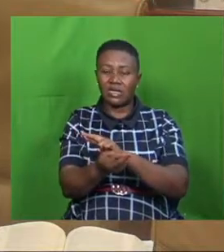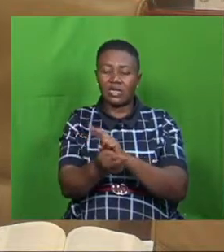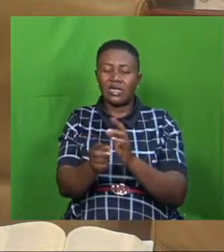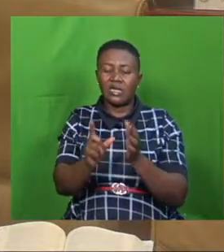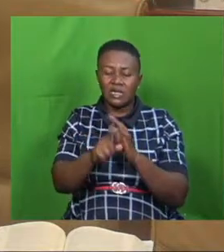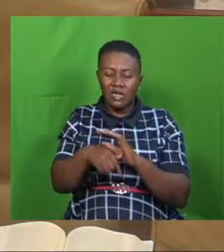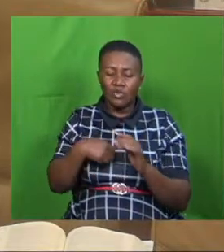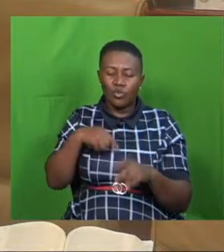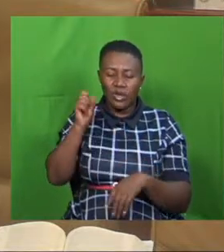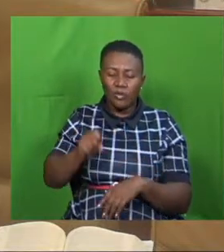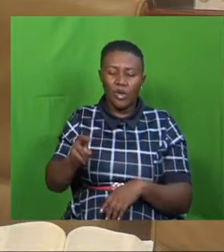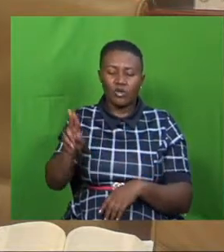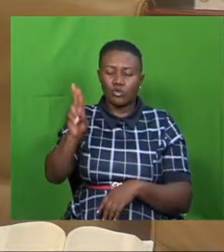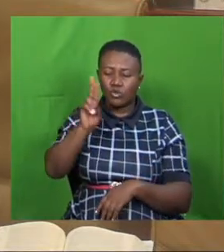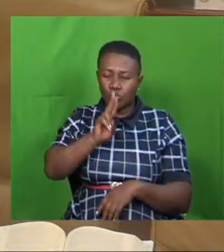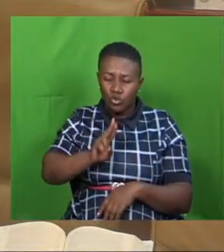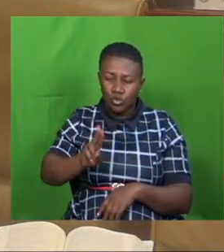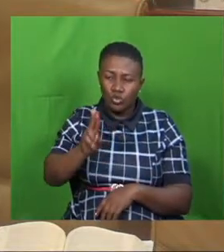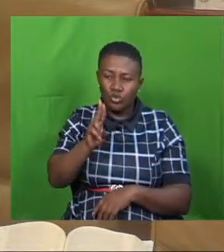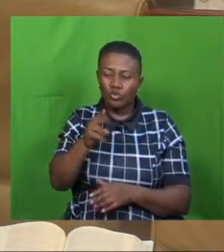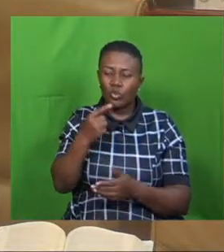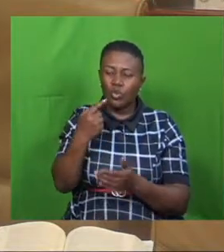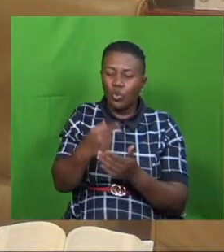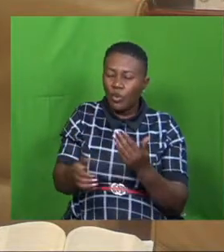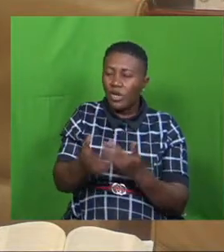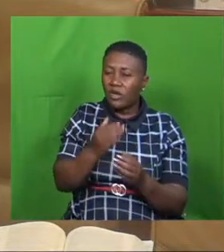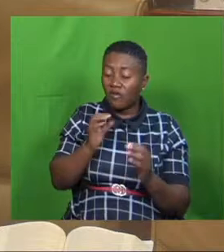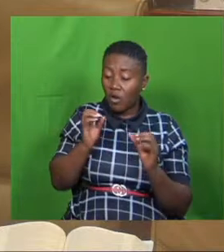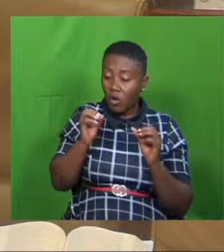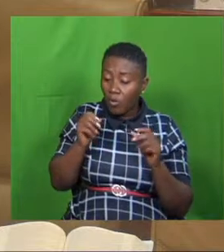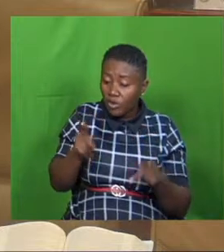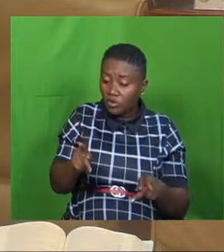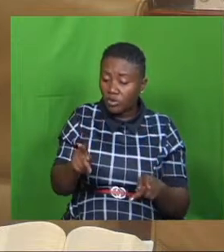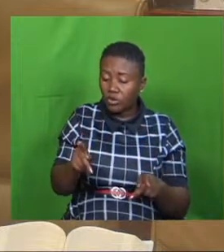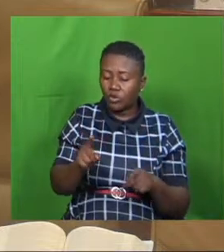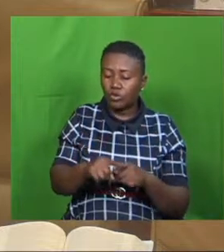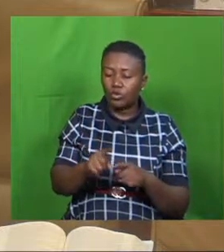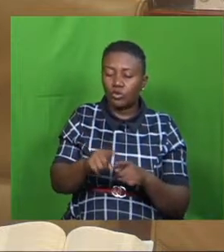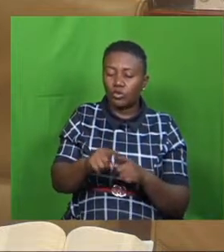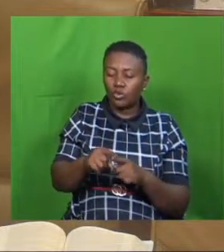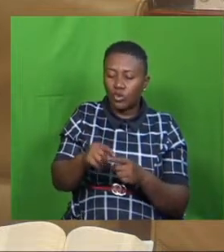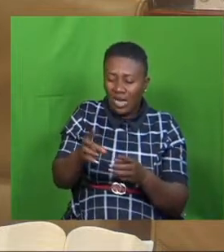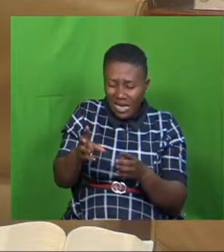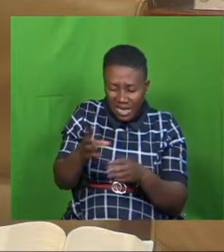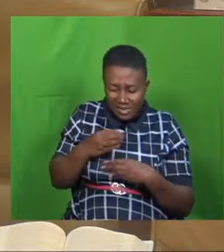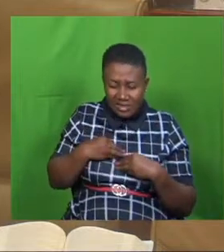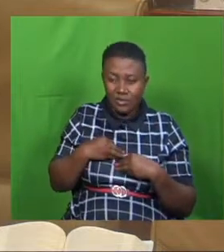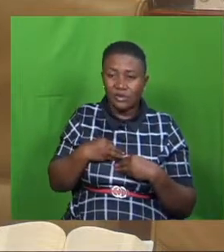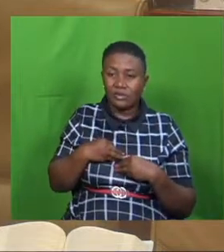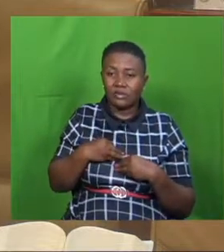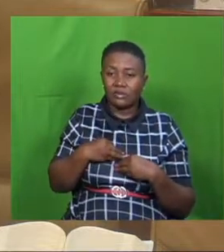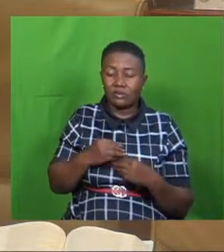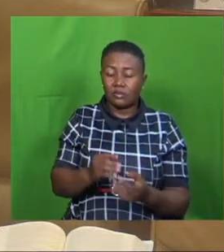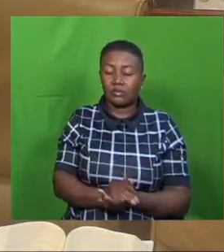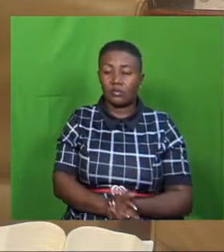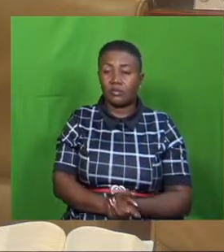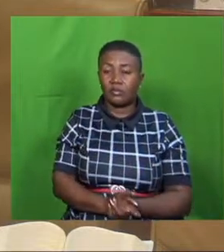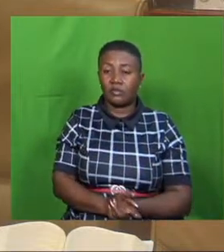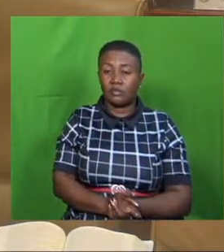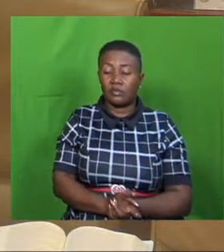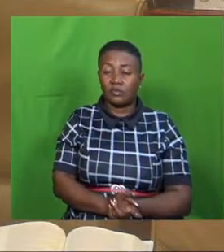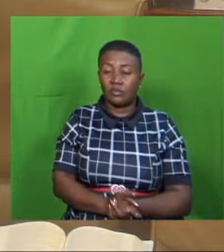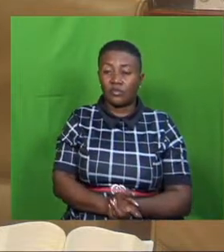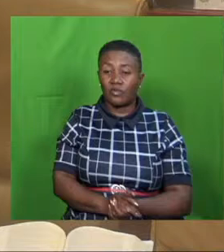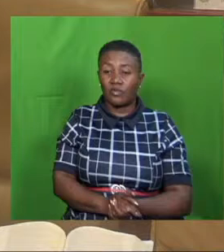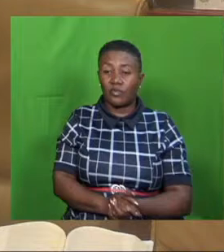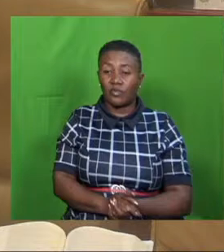advantage of this financial arrangement, especially in the area of real estate, for our people